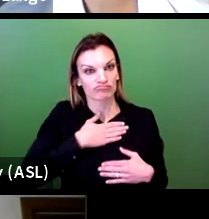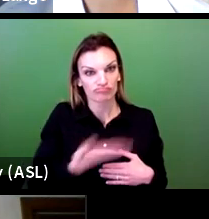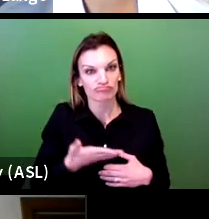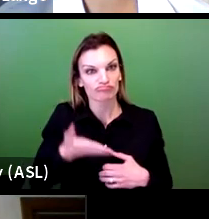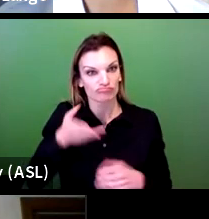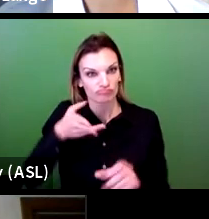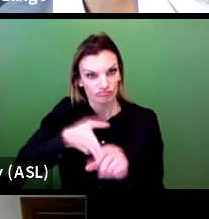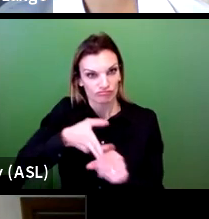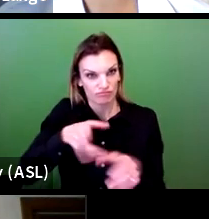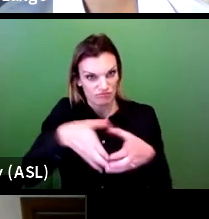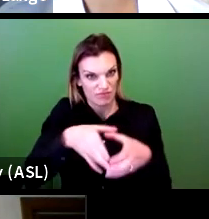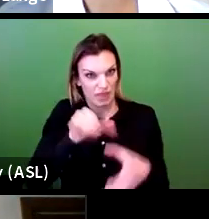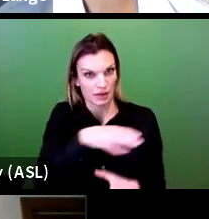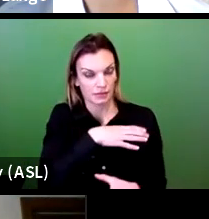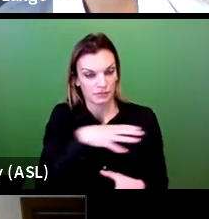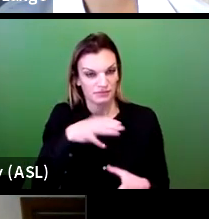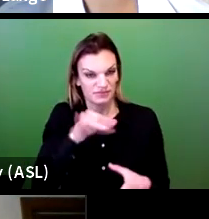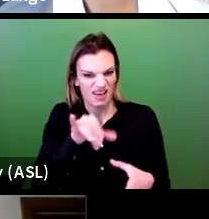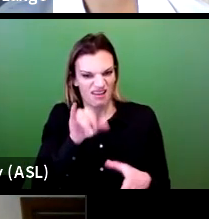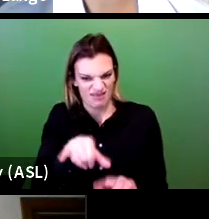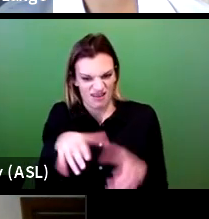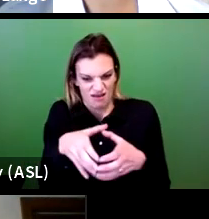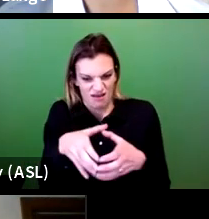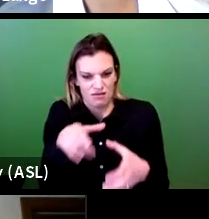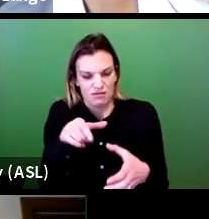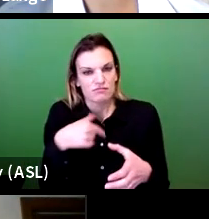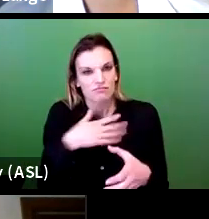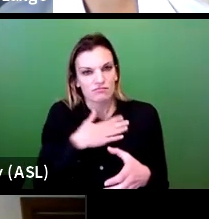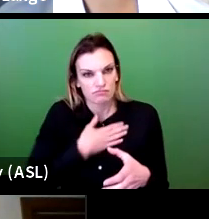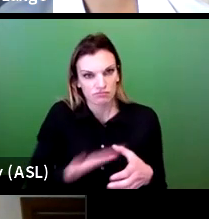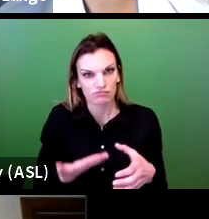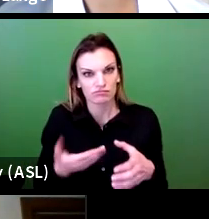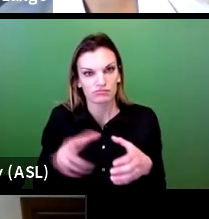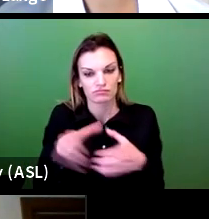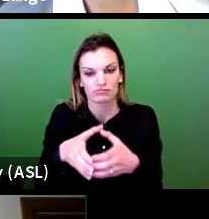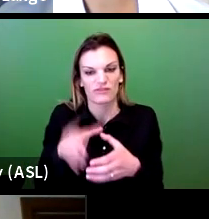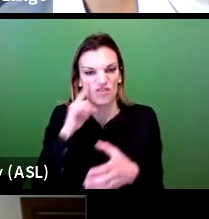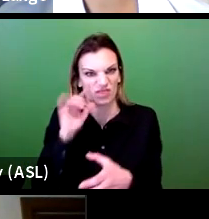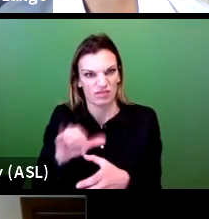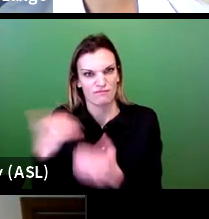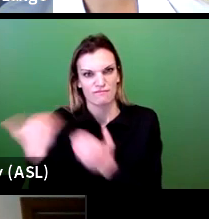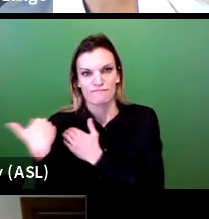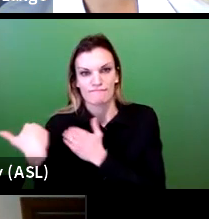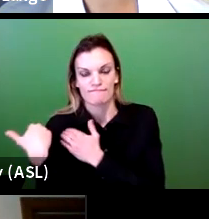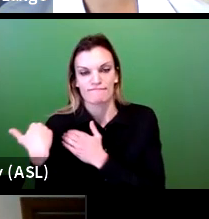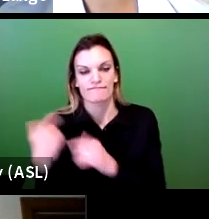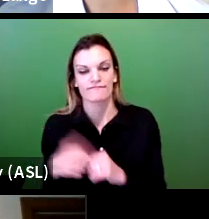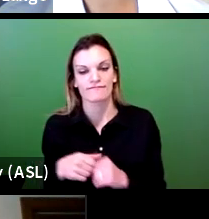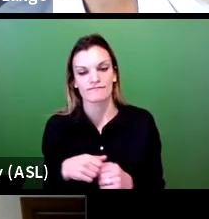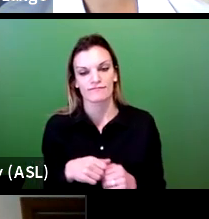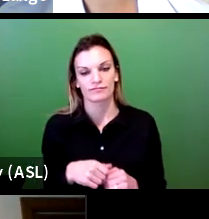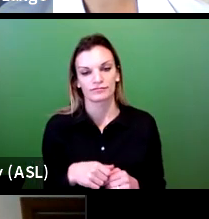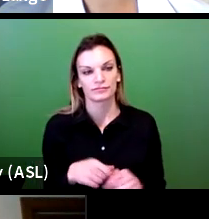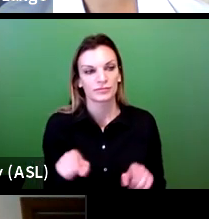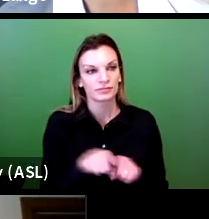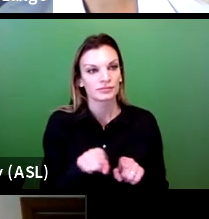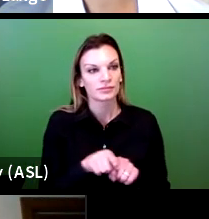and I will also throw my name in the hat to be the